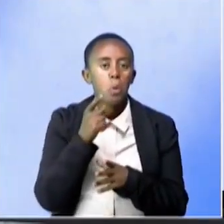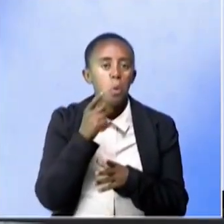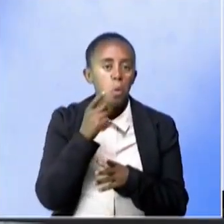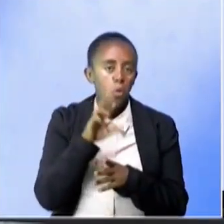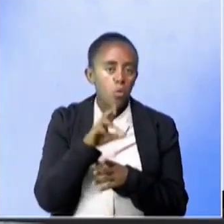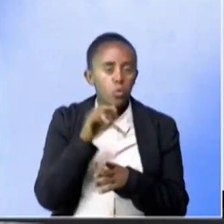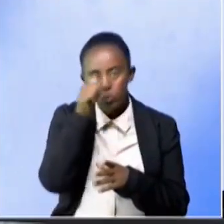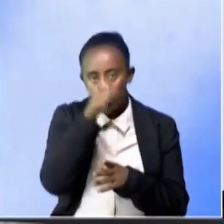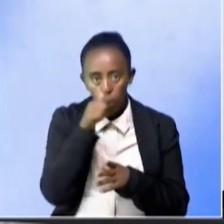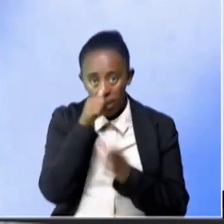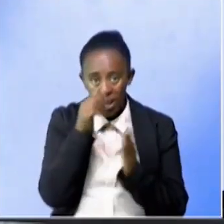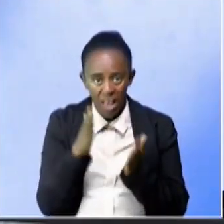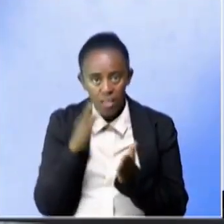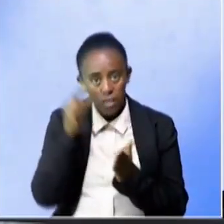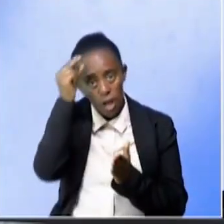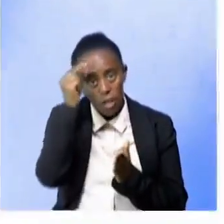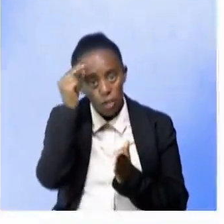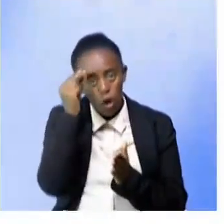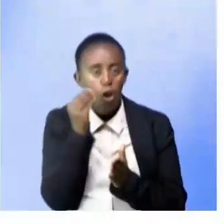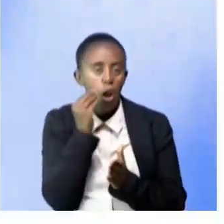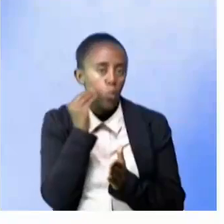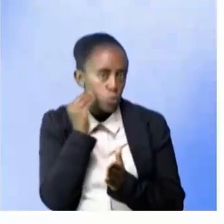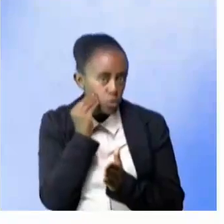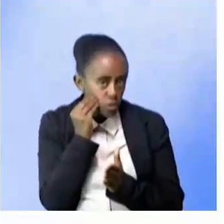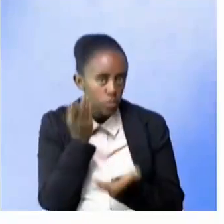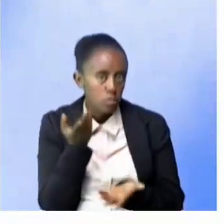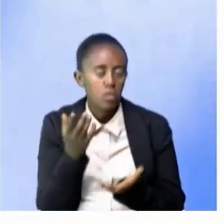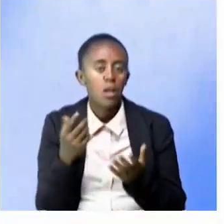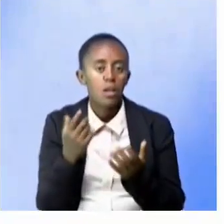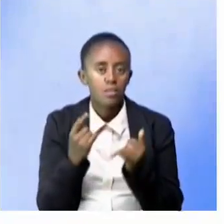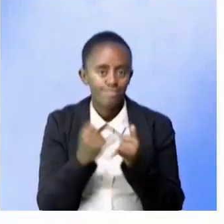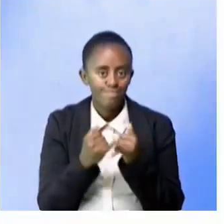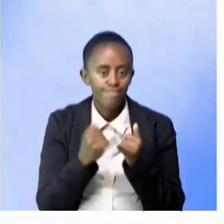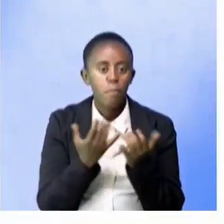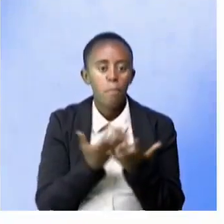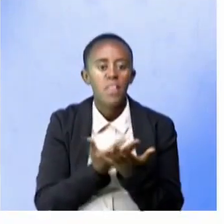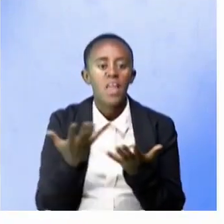etc. Let's go and then material.